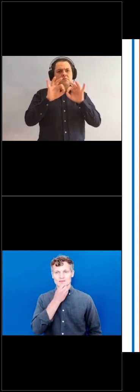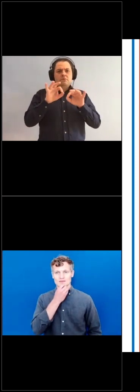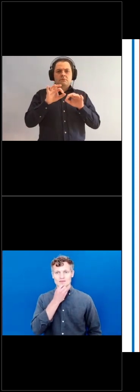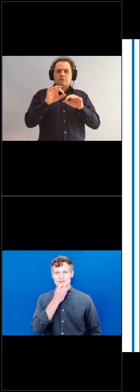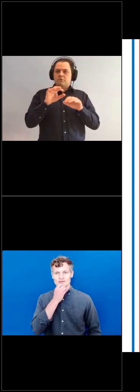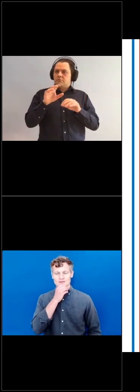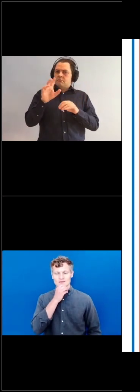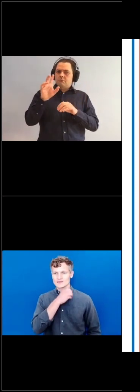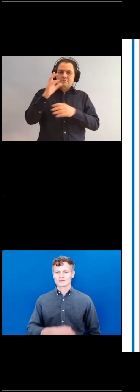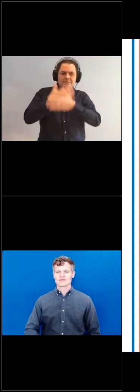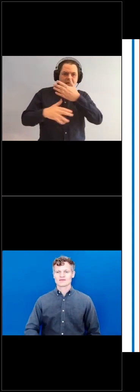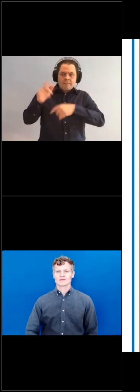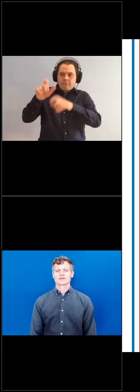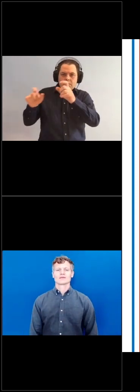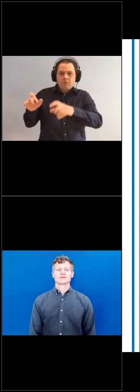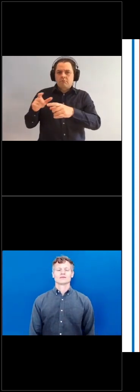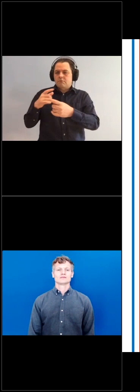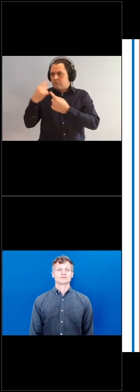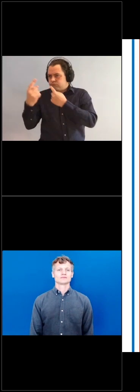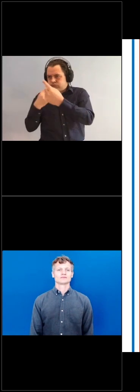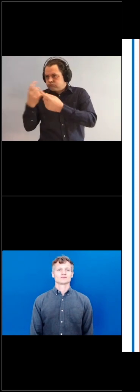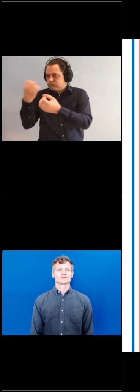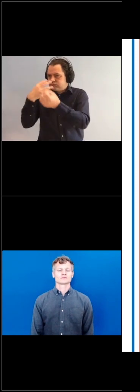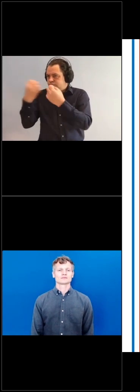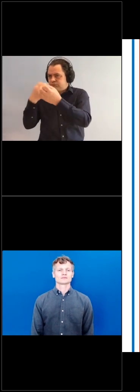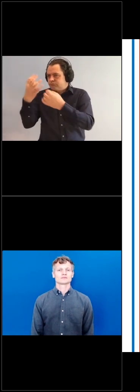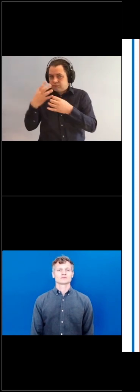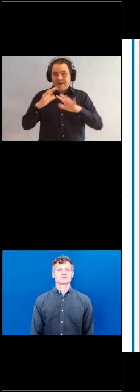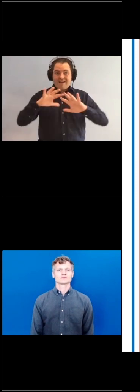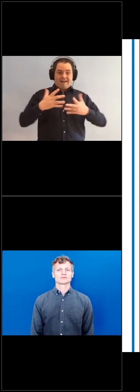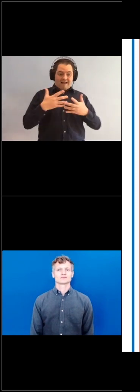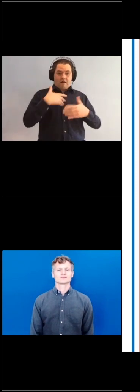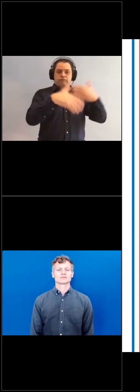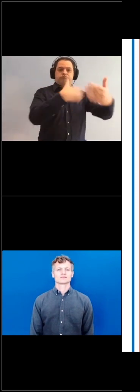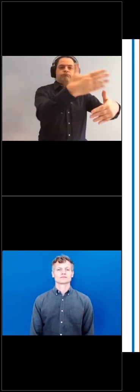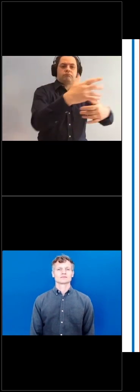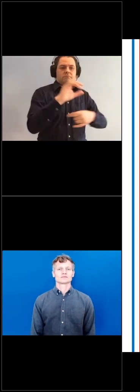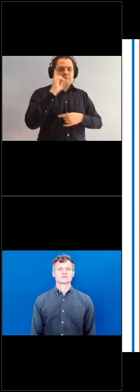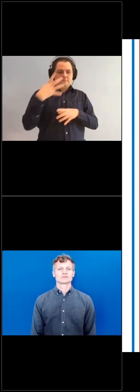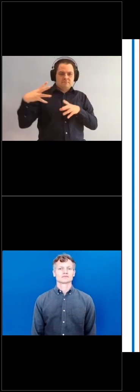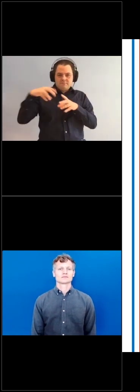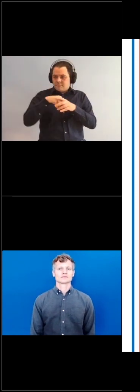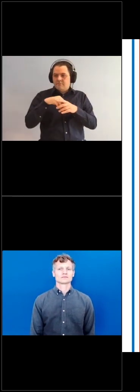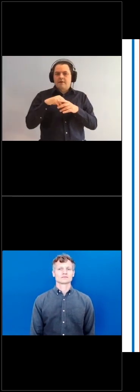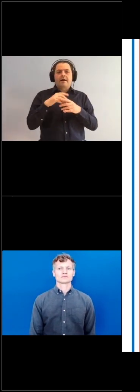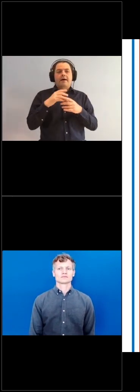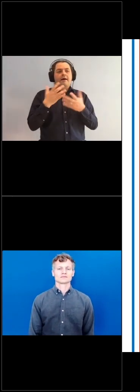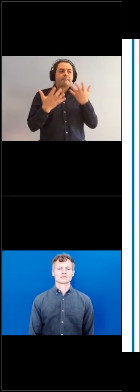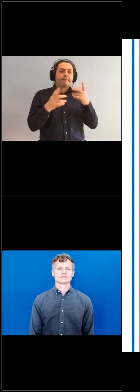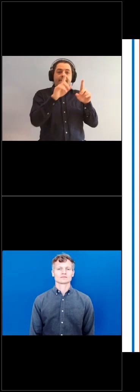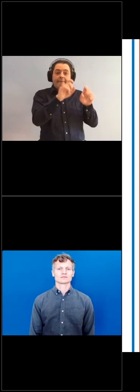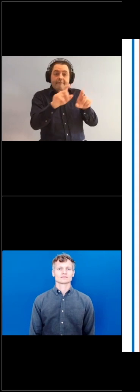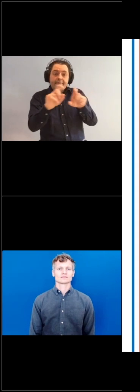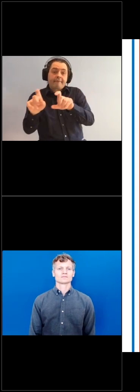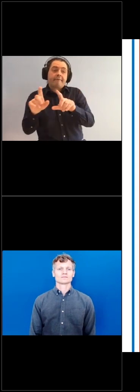in preparedness and response planning. So during the assessments, but as well the design of activities, and for example, in